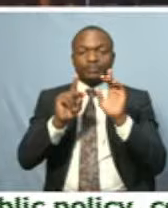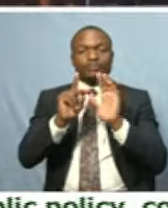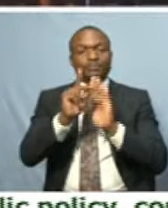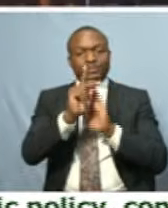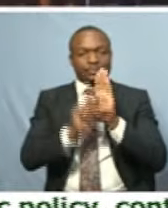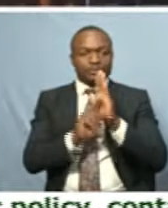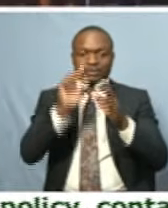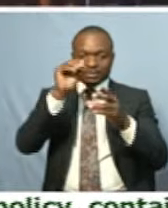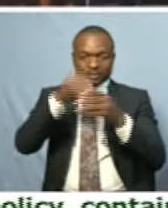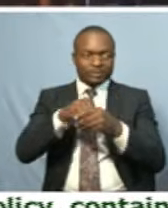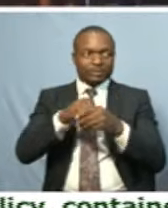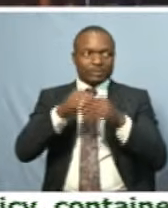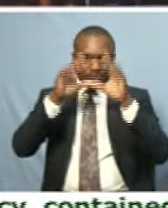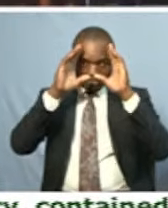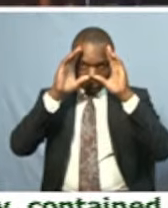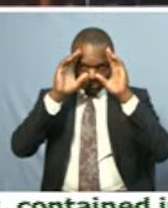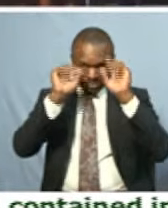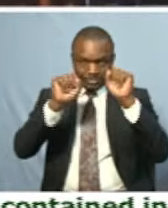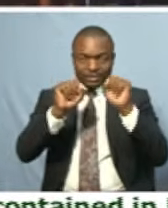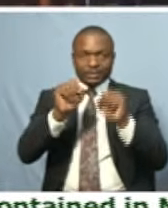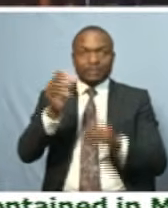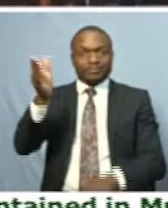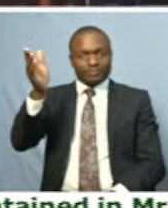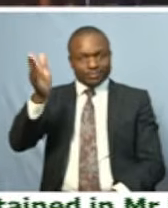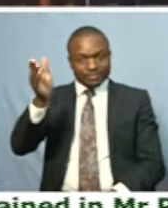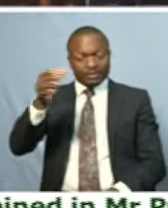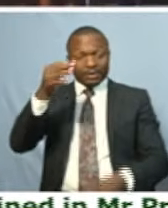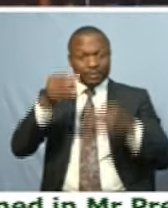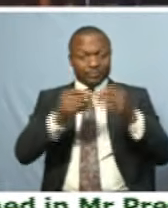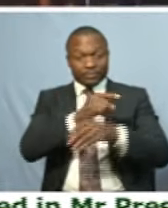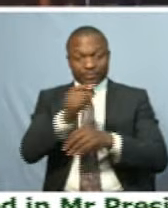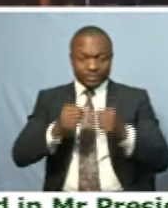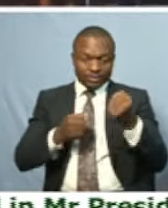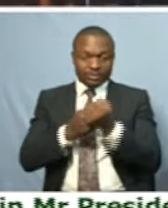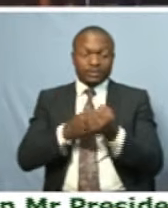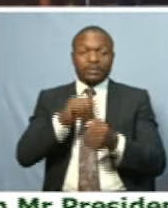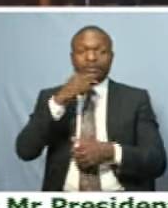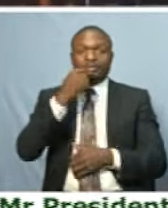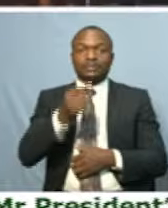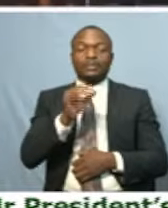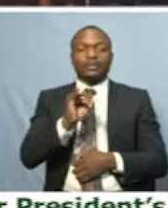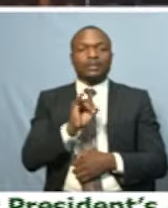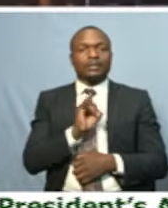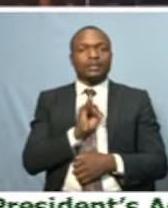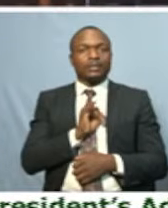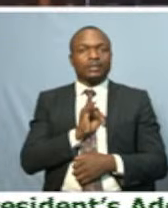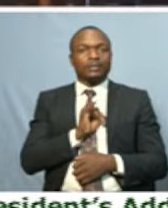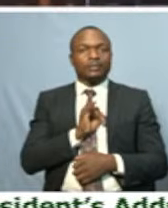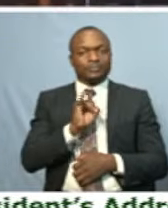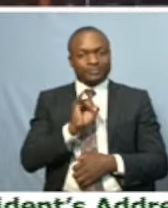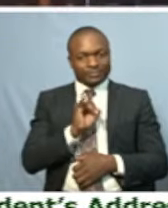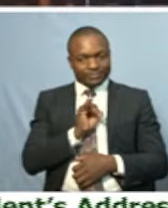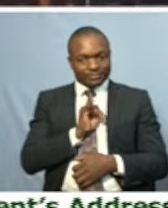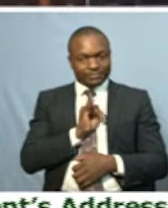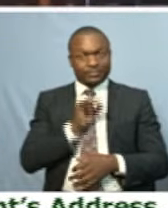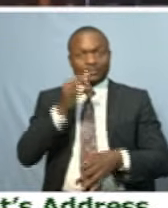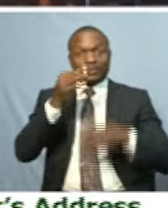policy contained in the President's address. As many as are of that opinion say aye.